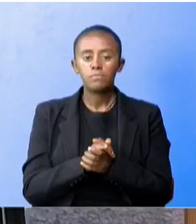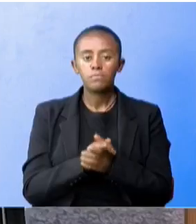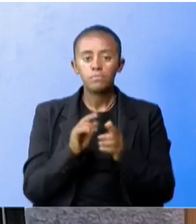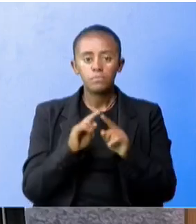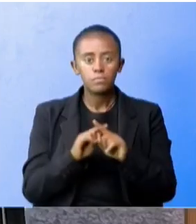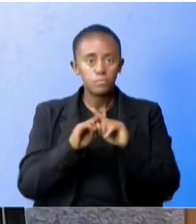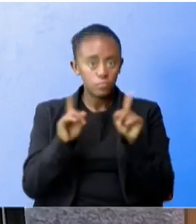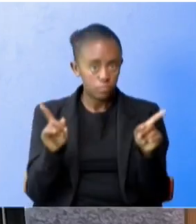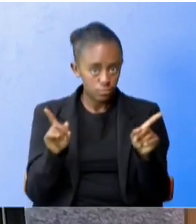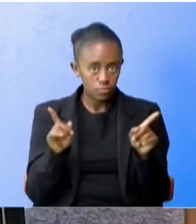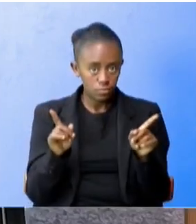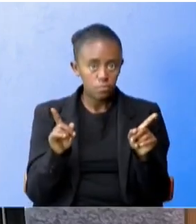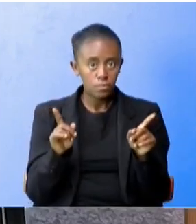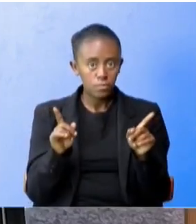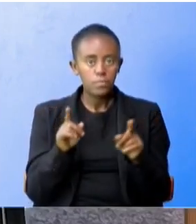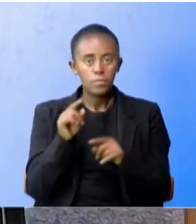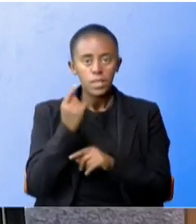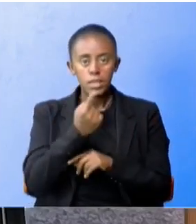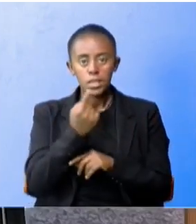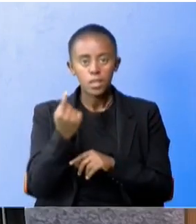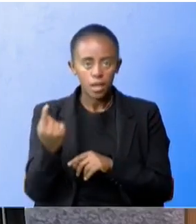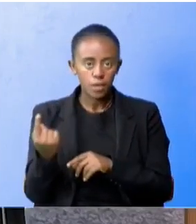But there